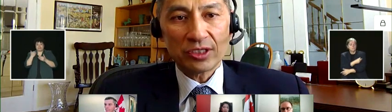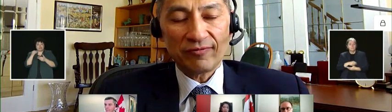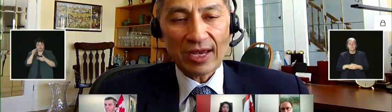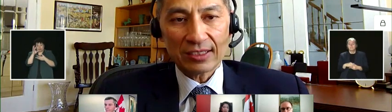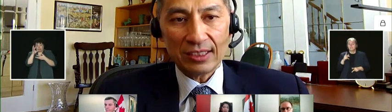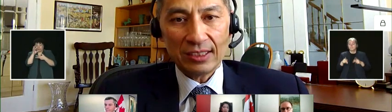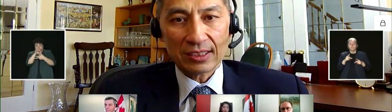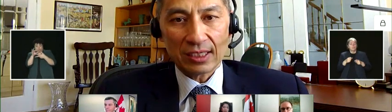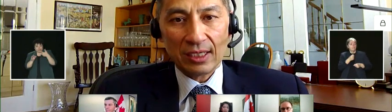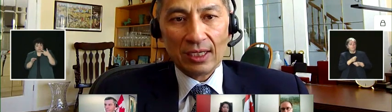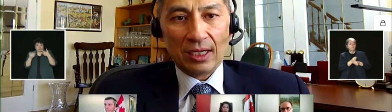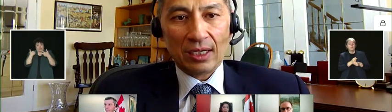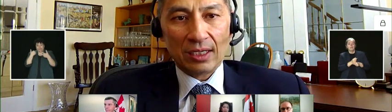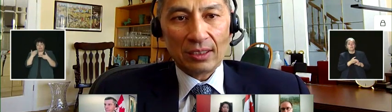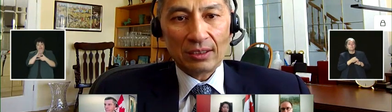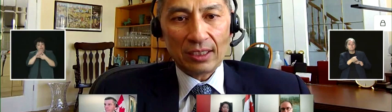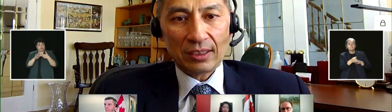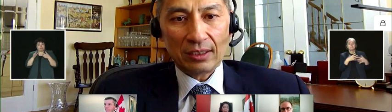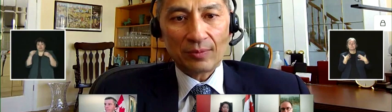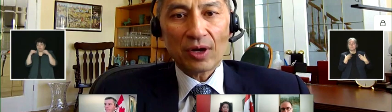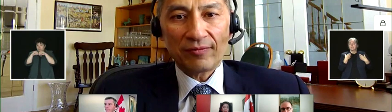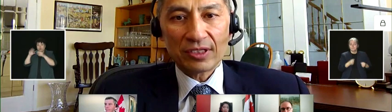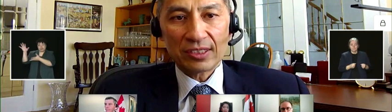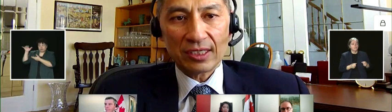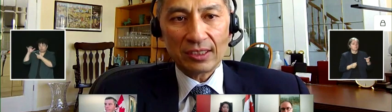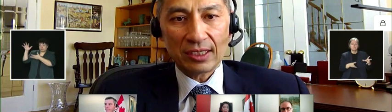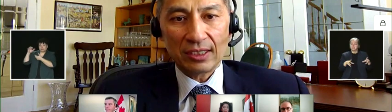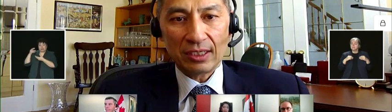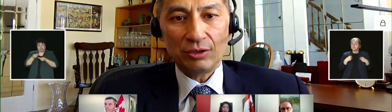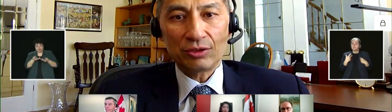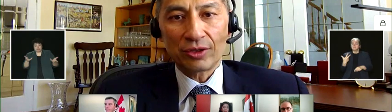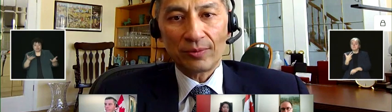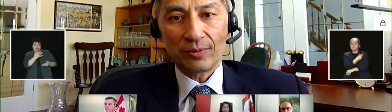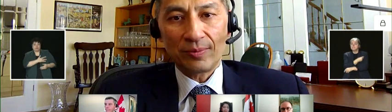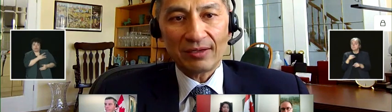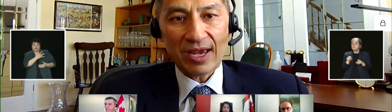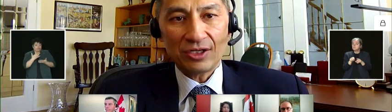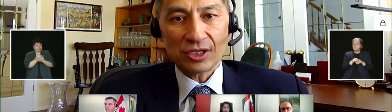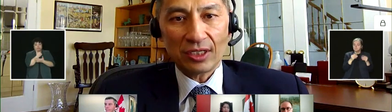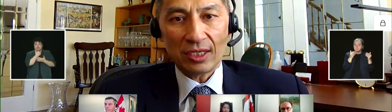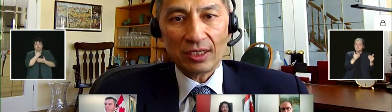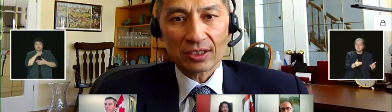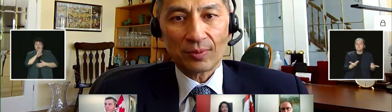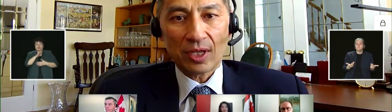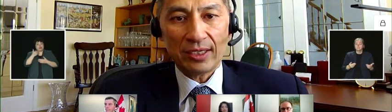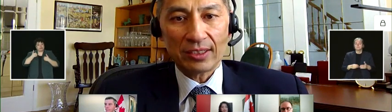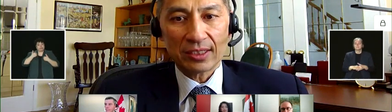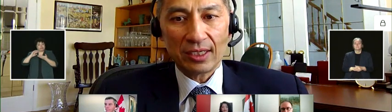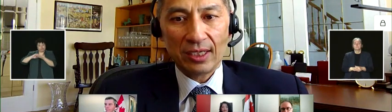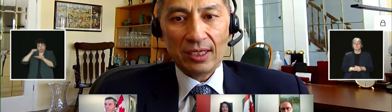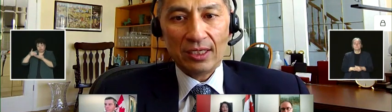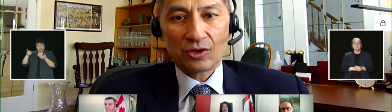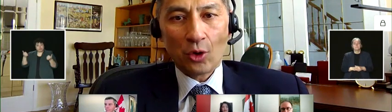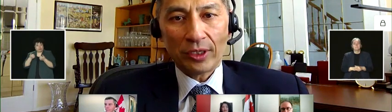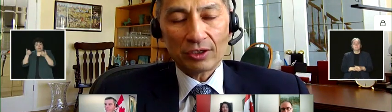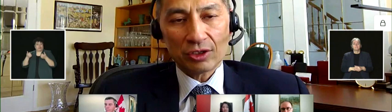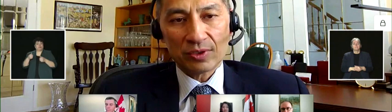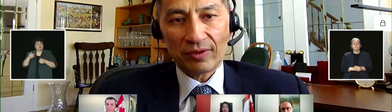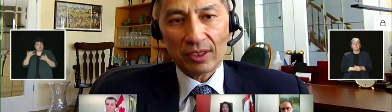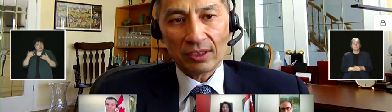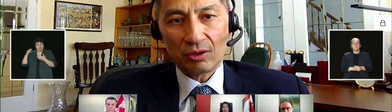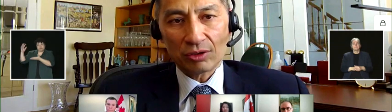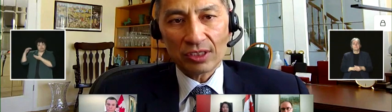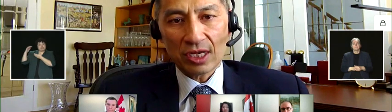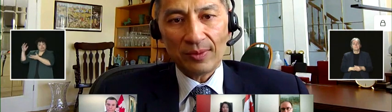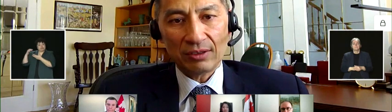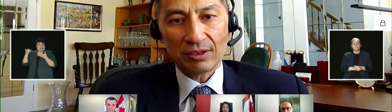and a choice of vaccines that provinces can use to their best advantage, and the supply is growing in terms of